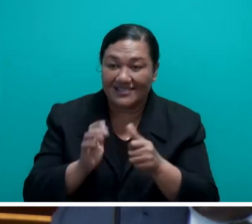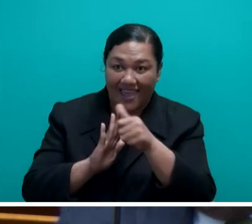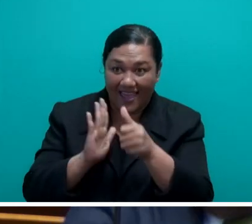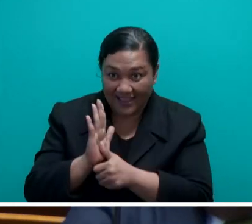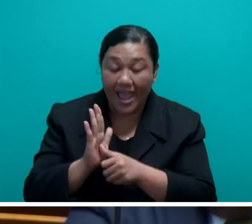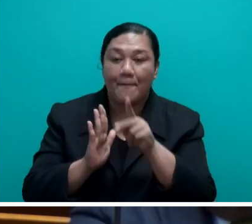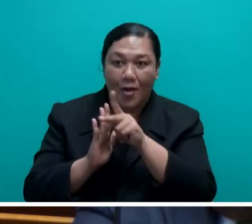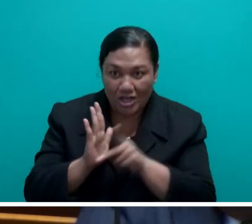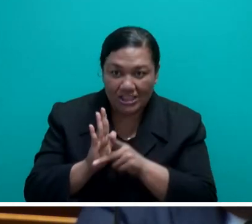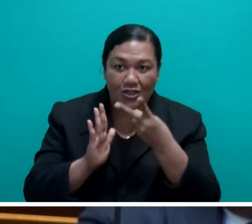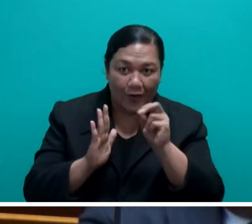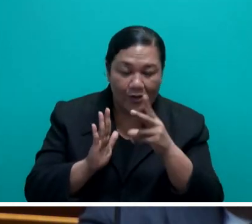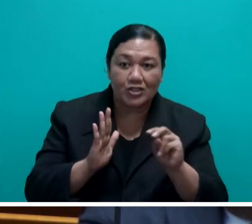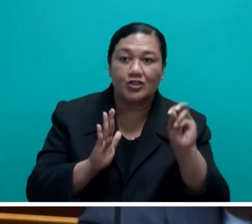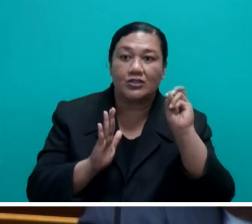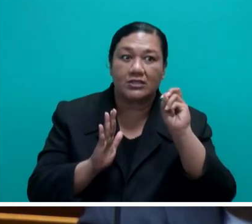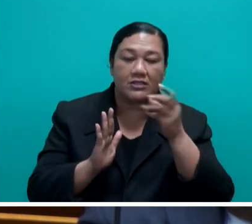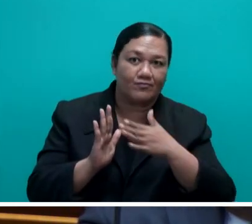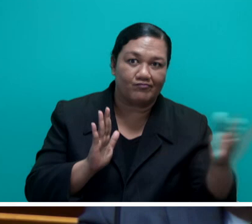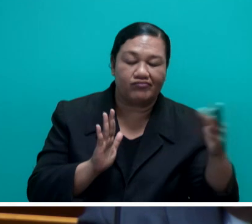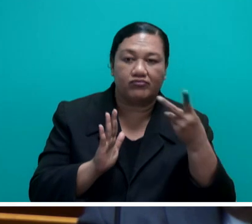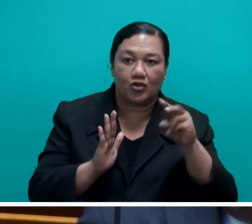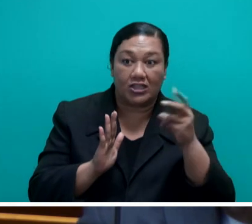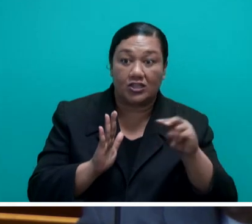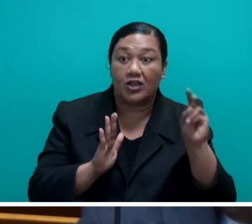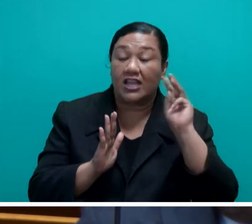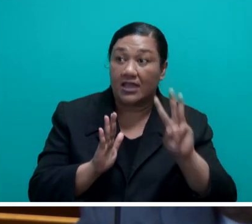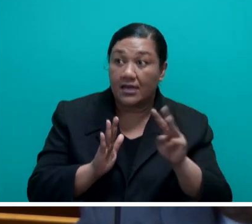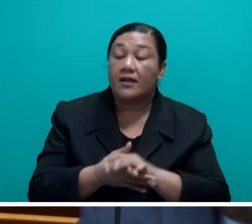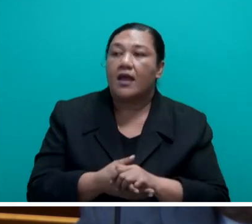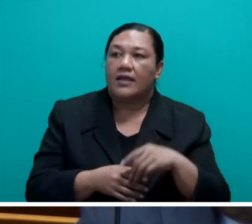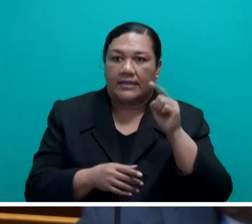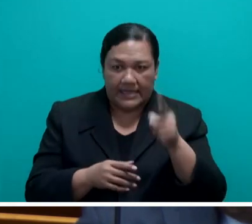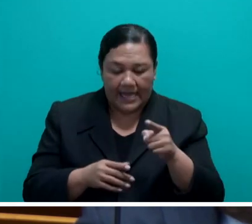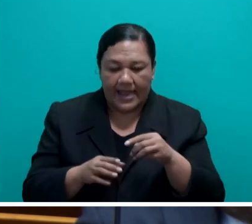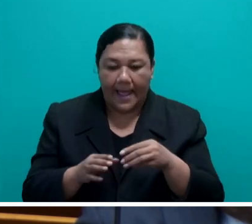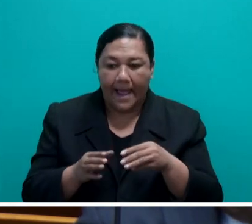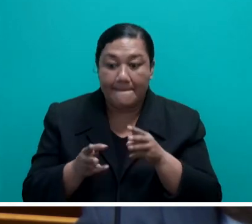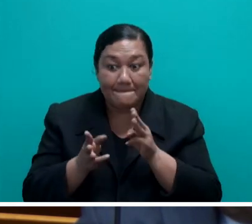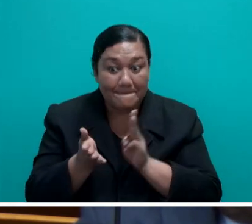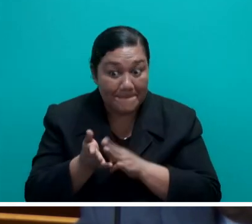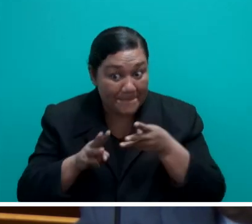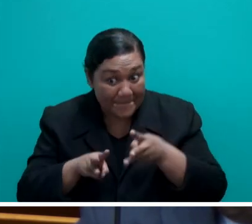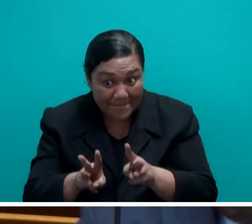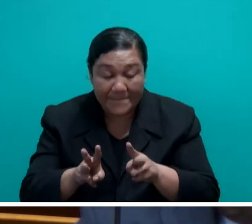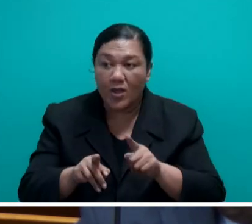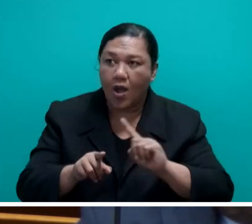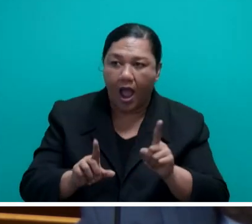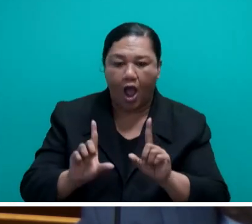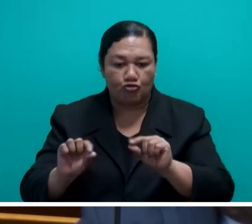2018 to 2030 and includes a comprehensive risk assessment methodology to assess and rank the